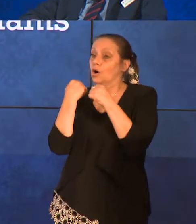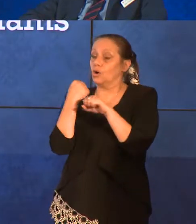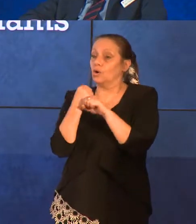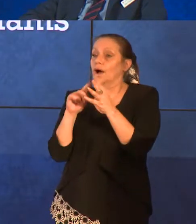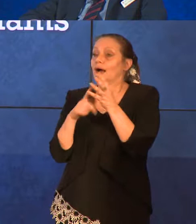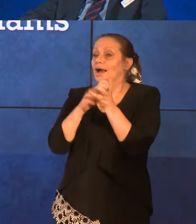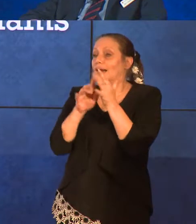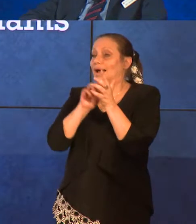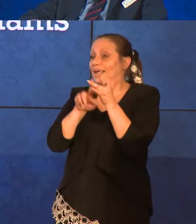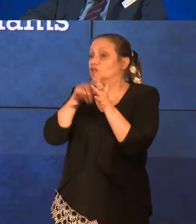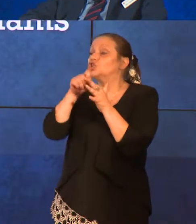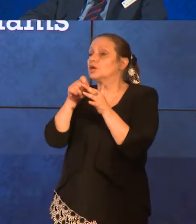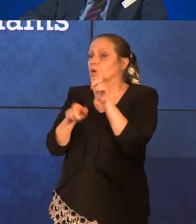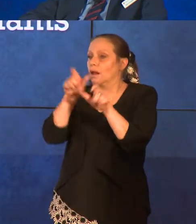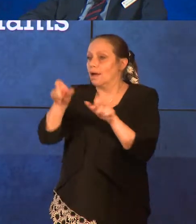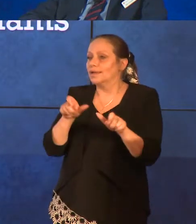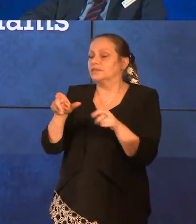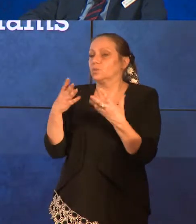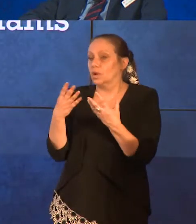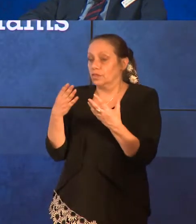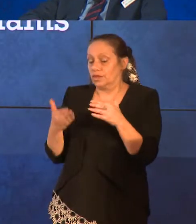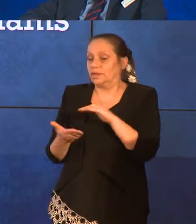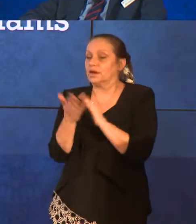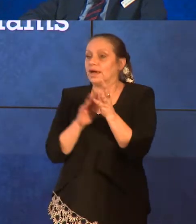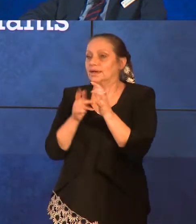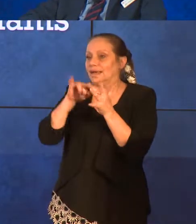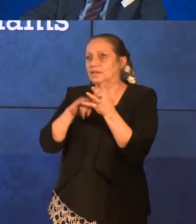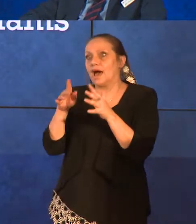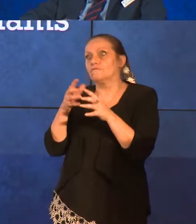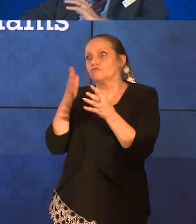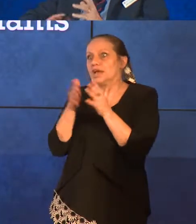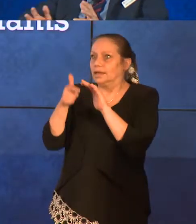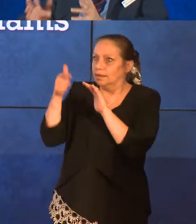are NDIS participants with the most complex needs